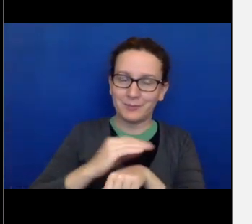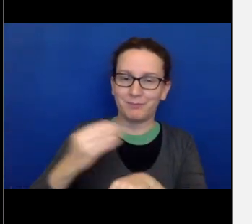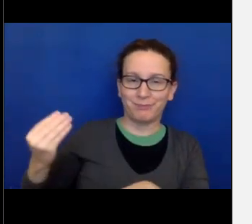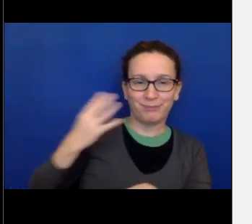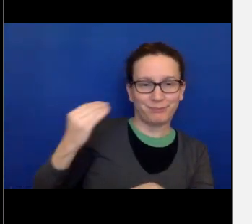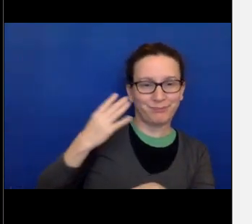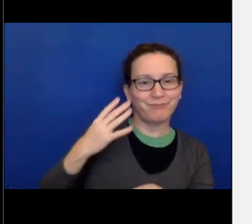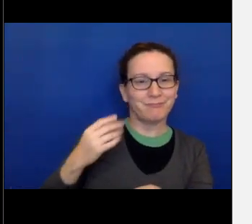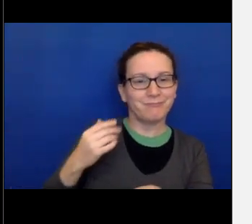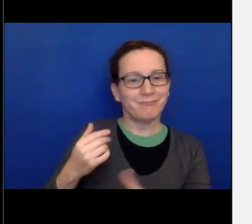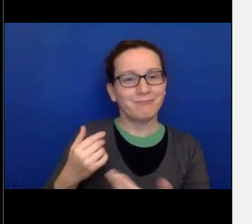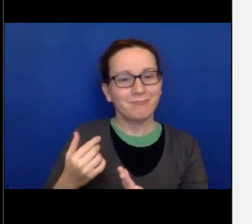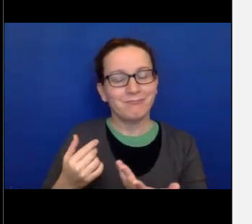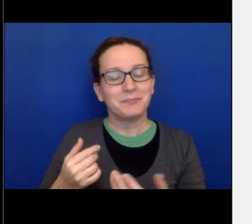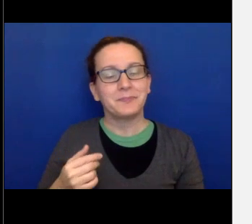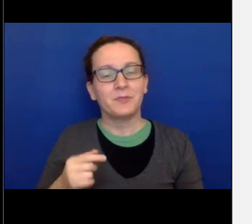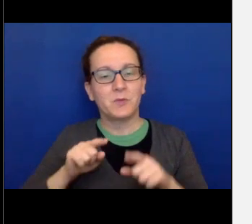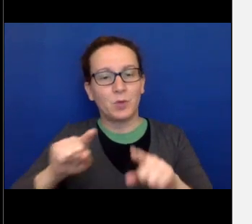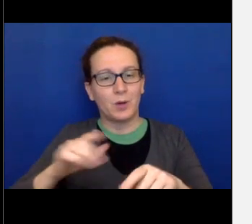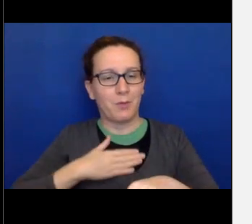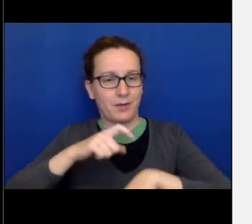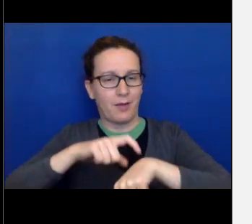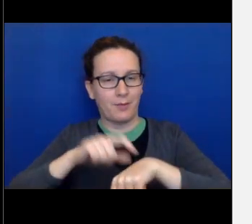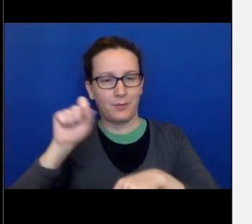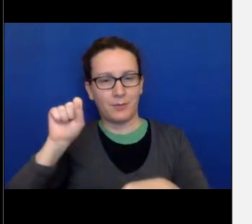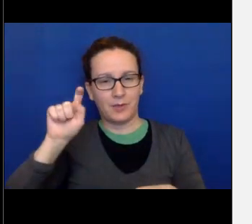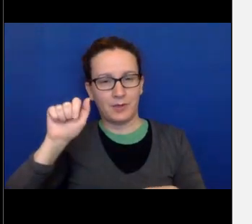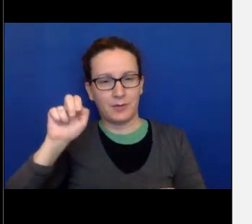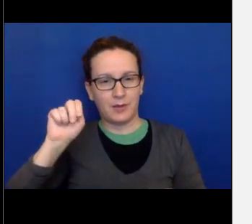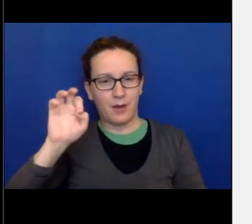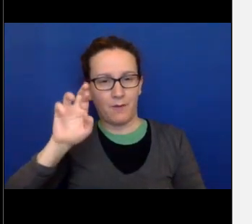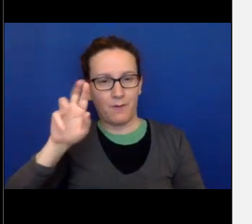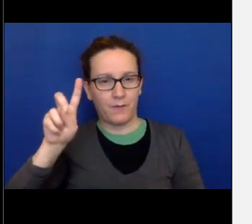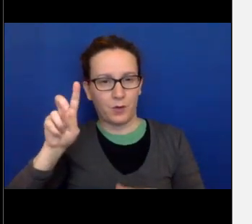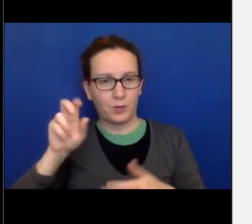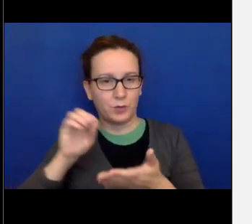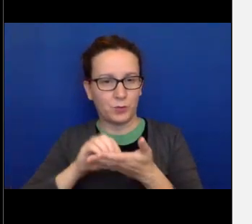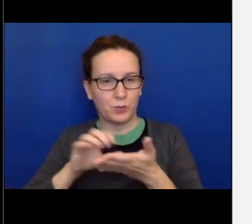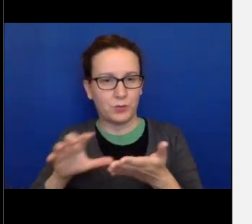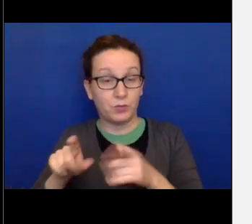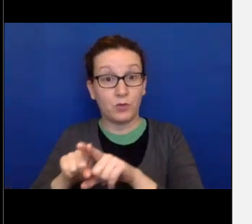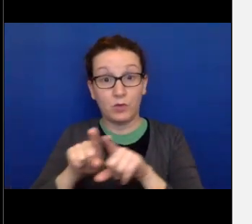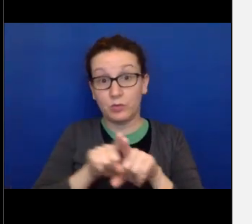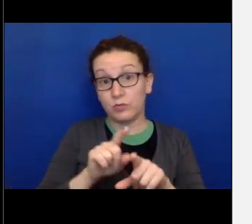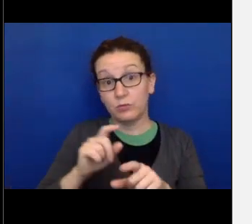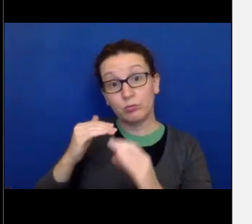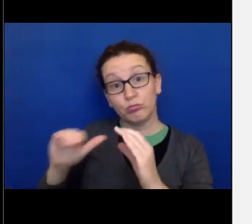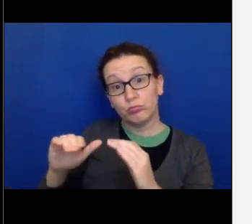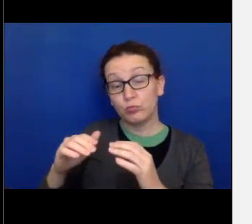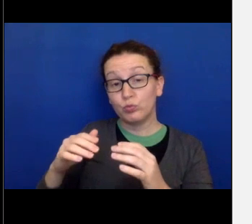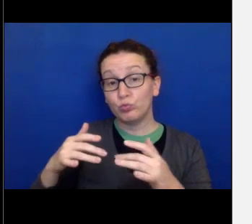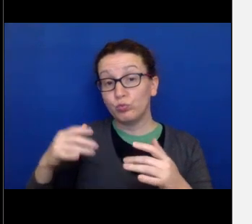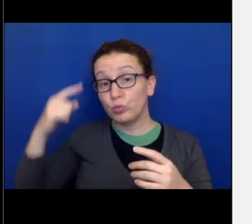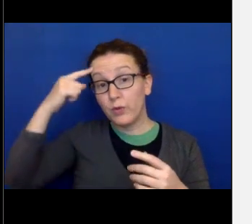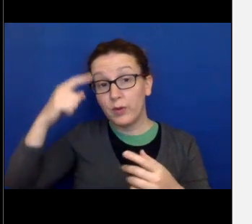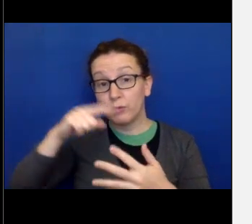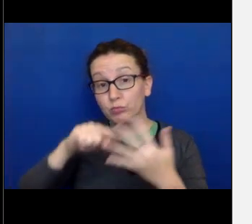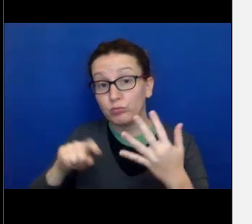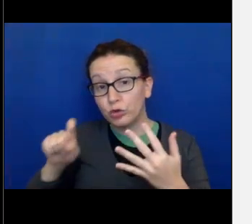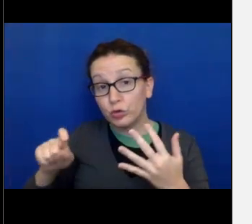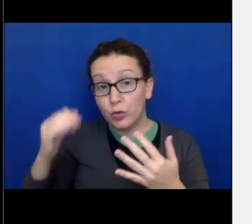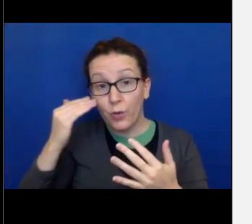student, as well as in an email when I asked what are some things that he thinks people should know. So among them are, be